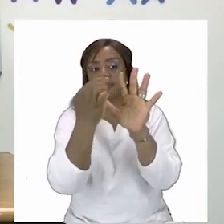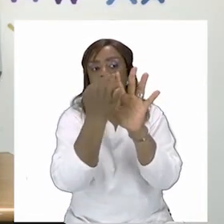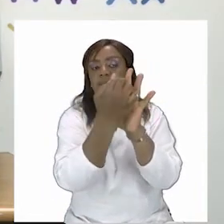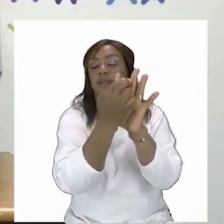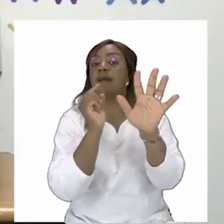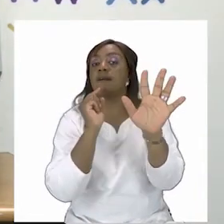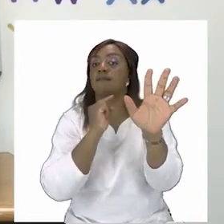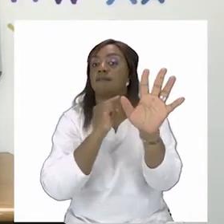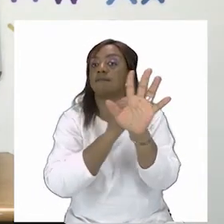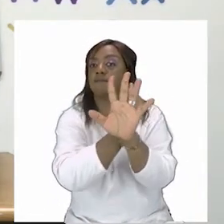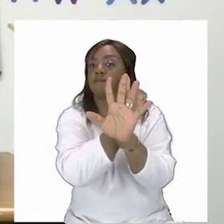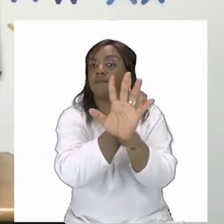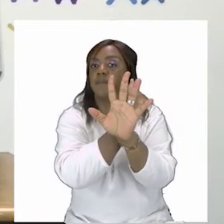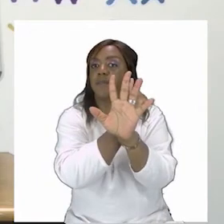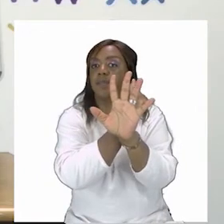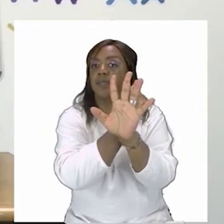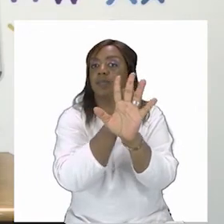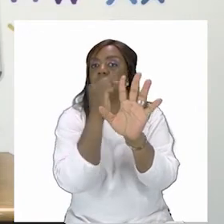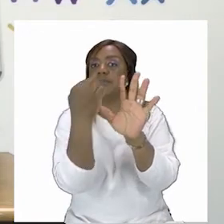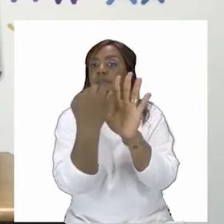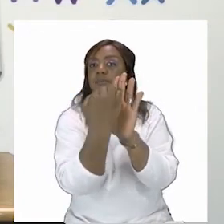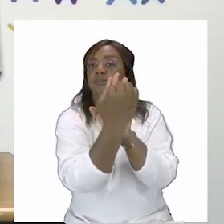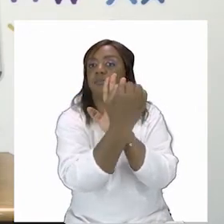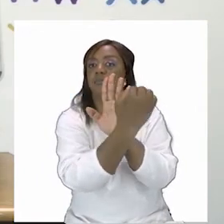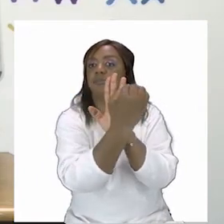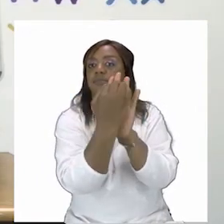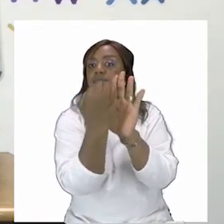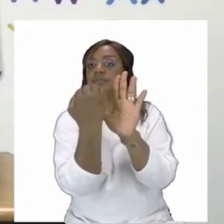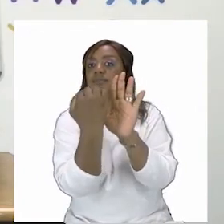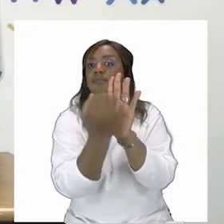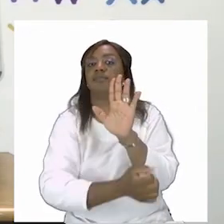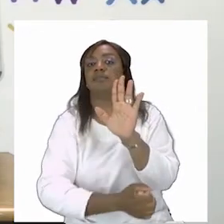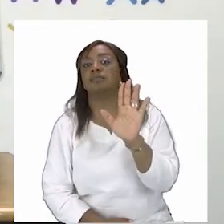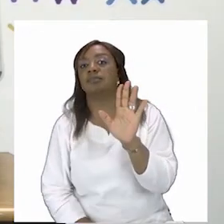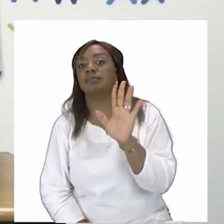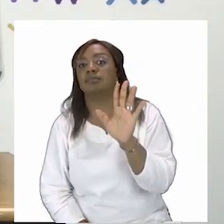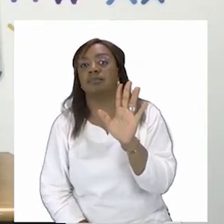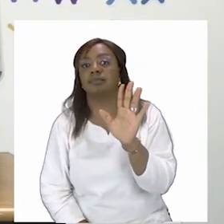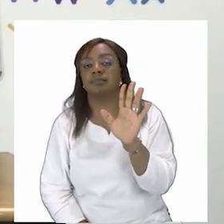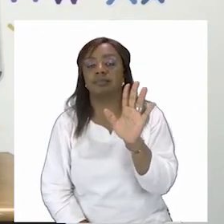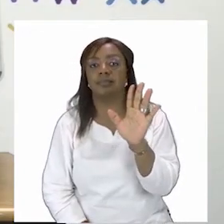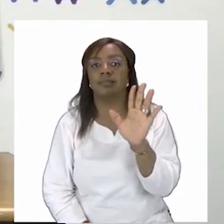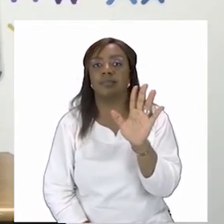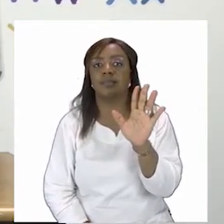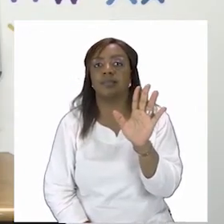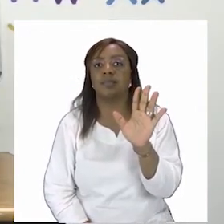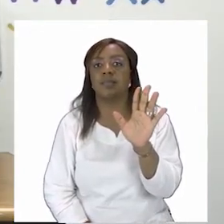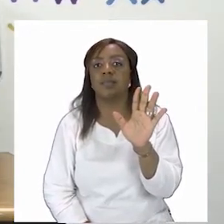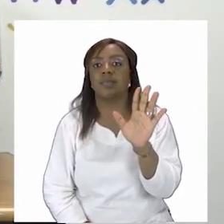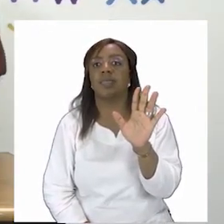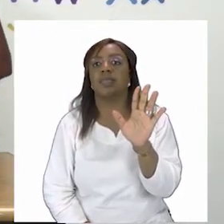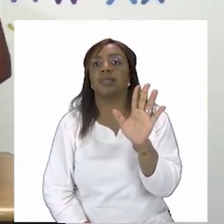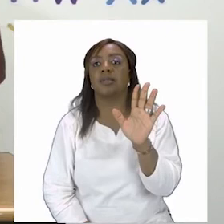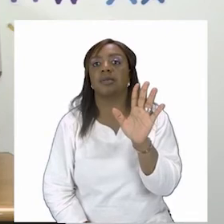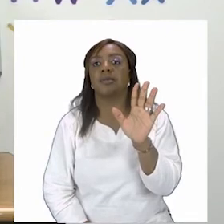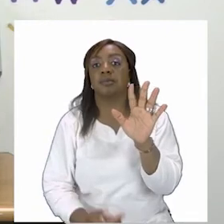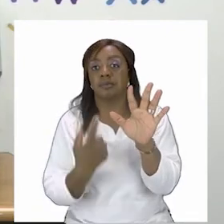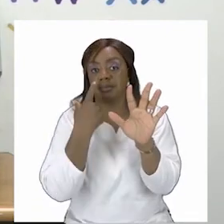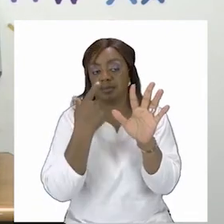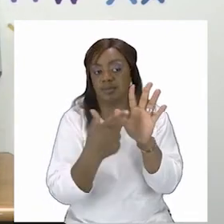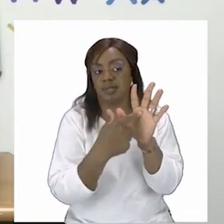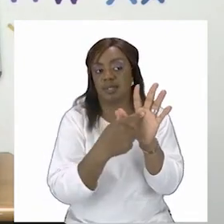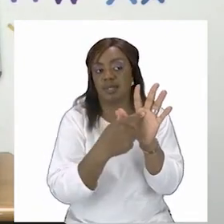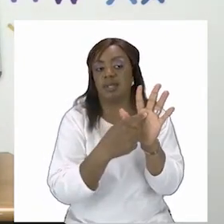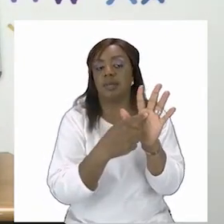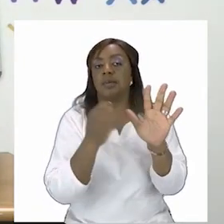grandmother. These are the people right at the top of the tree. You can see.